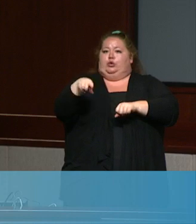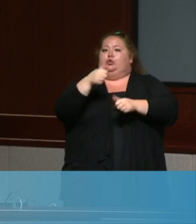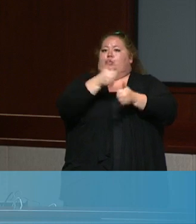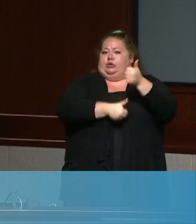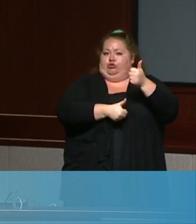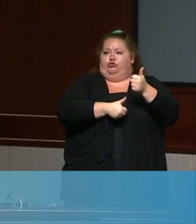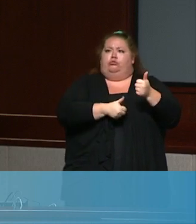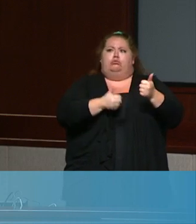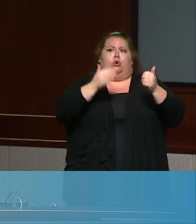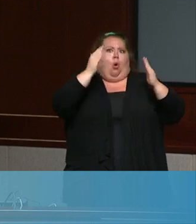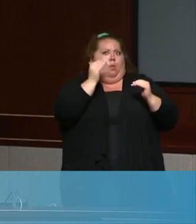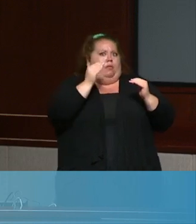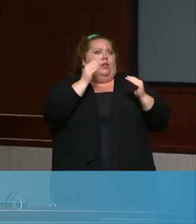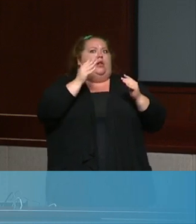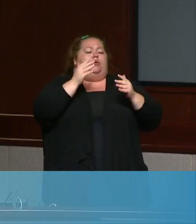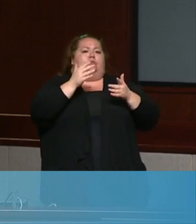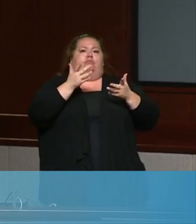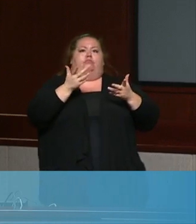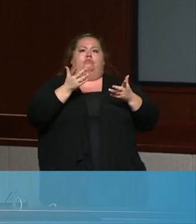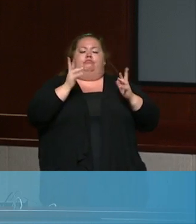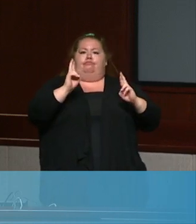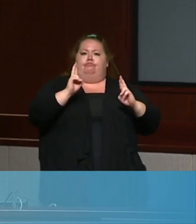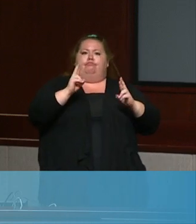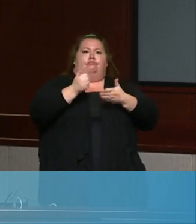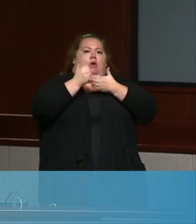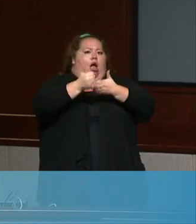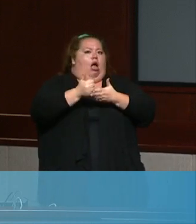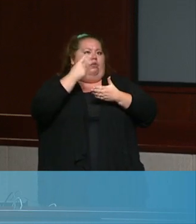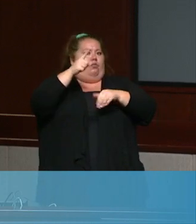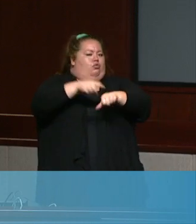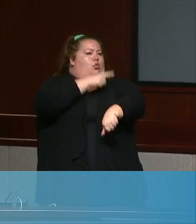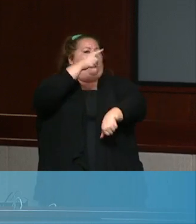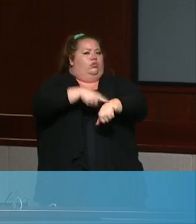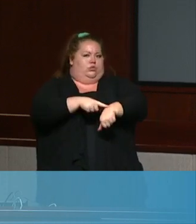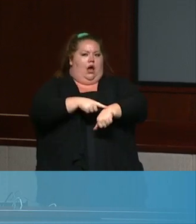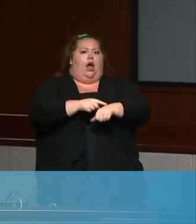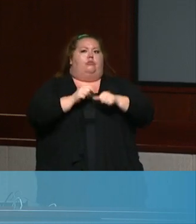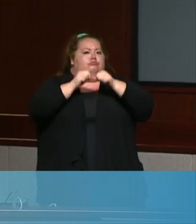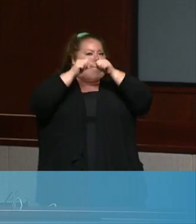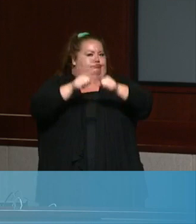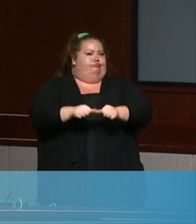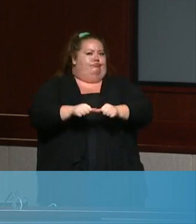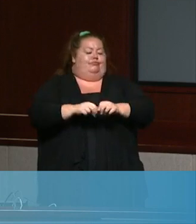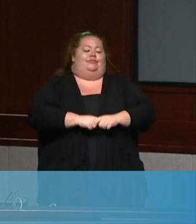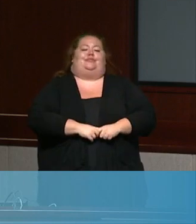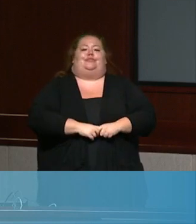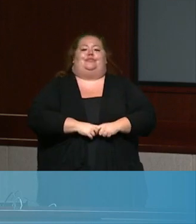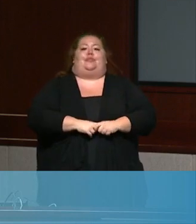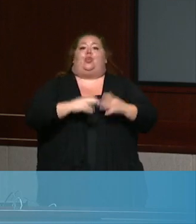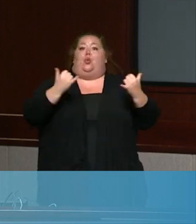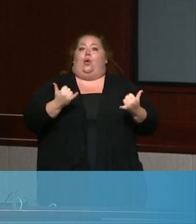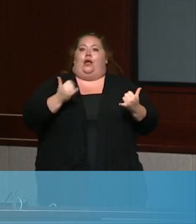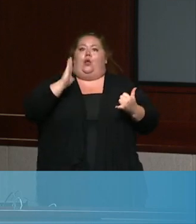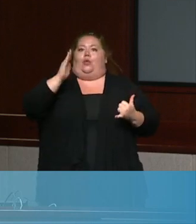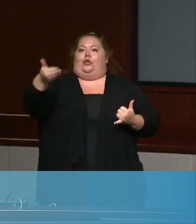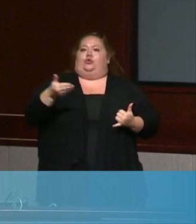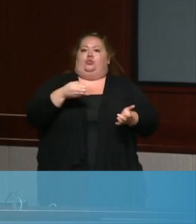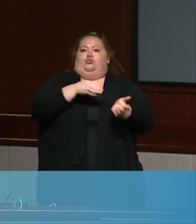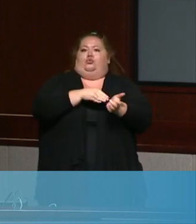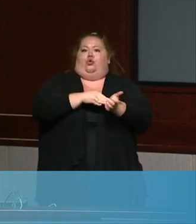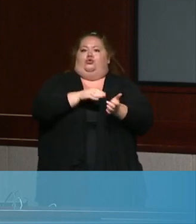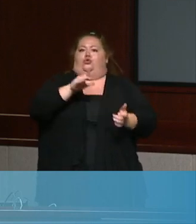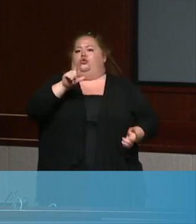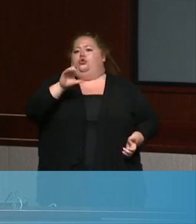period of time so that they are well equipped and ready to respond. With that, I'm going to introduce Dr. Chris Lyon, our